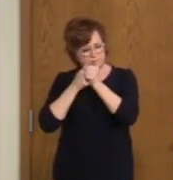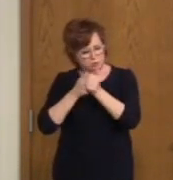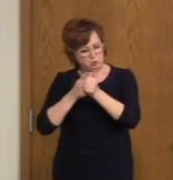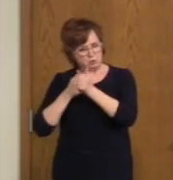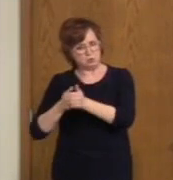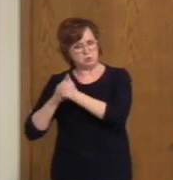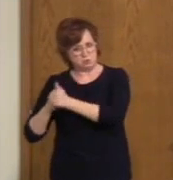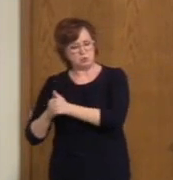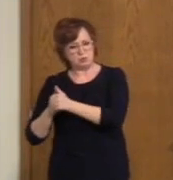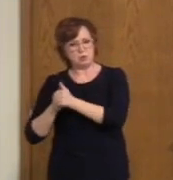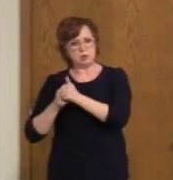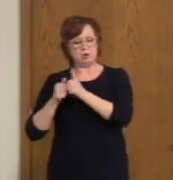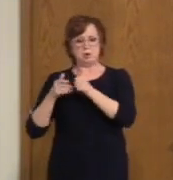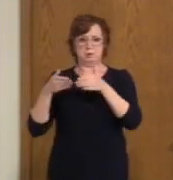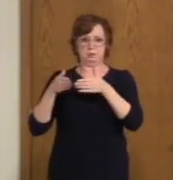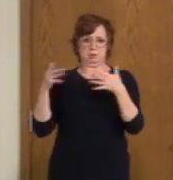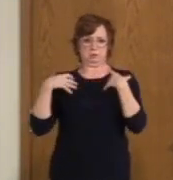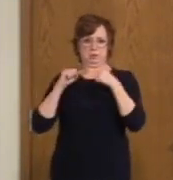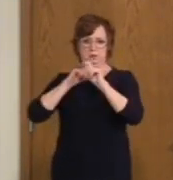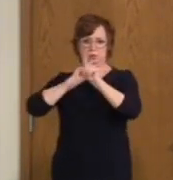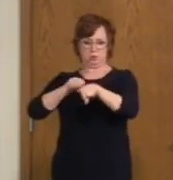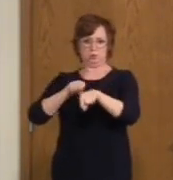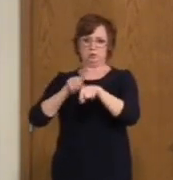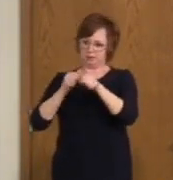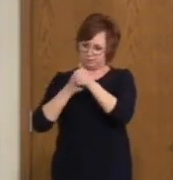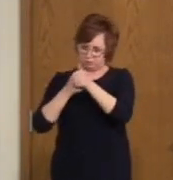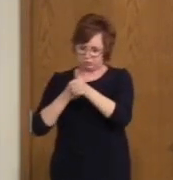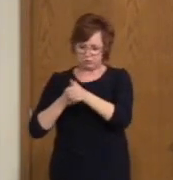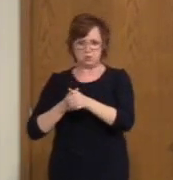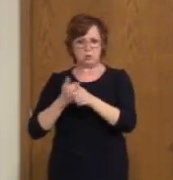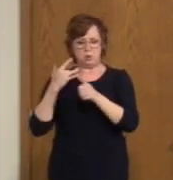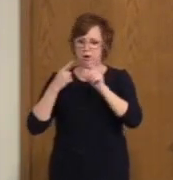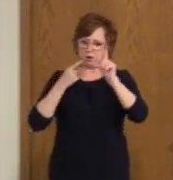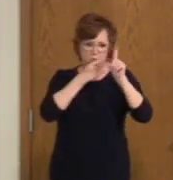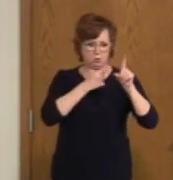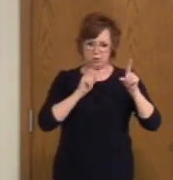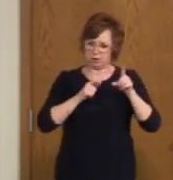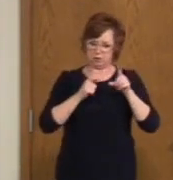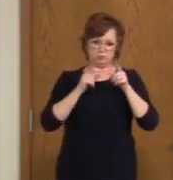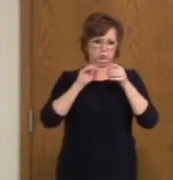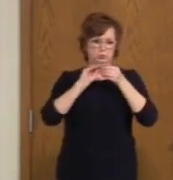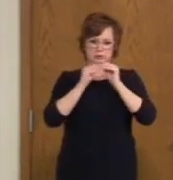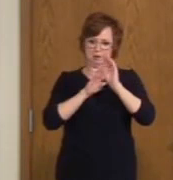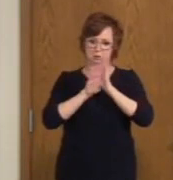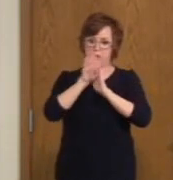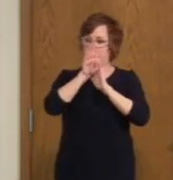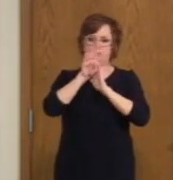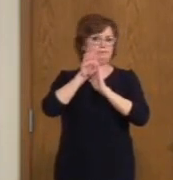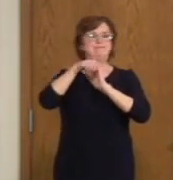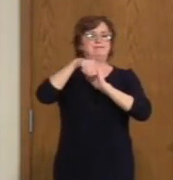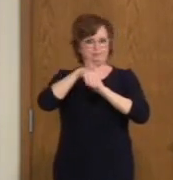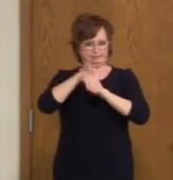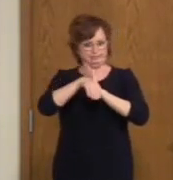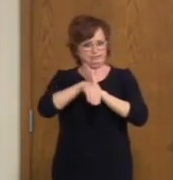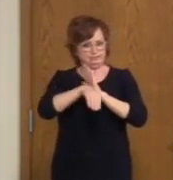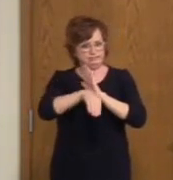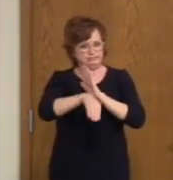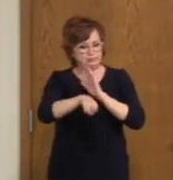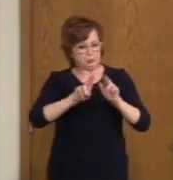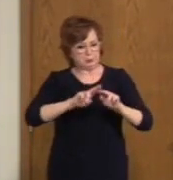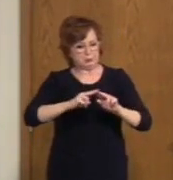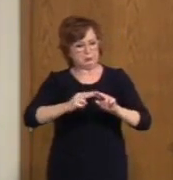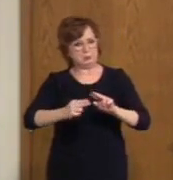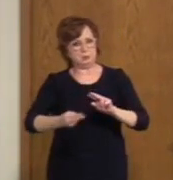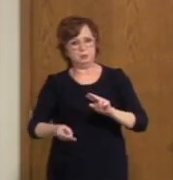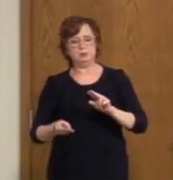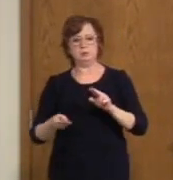forward, so that we can continue to drive our case numbers down without increasing our restrictions further